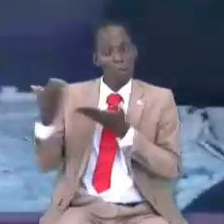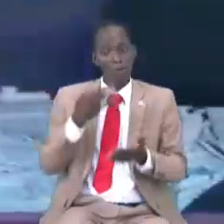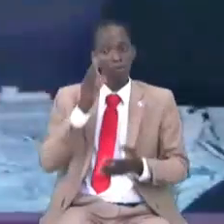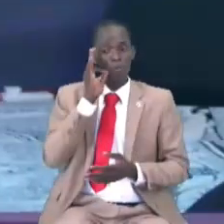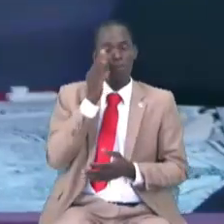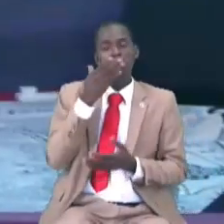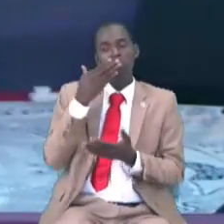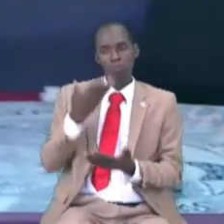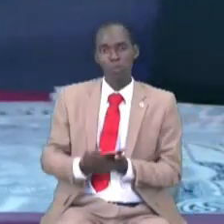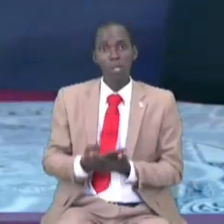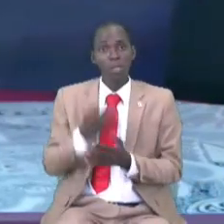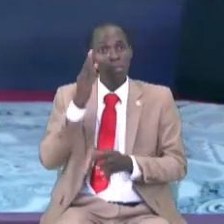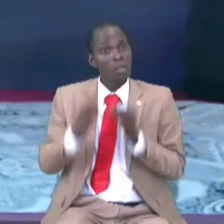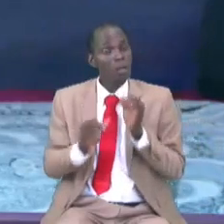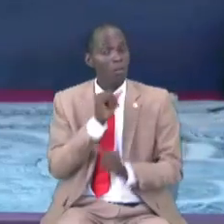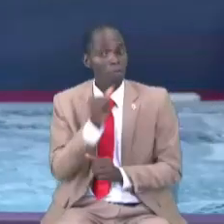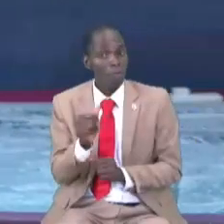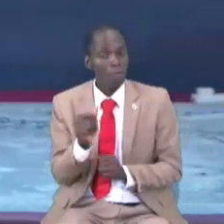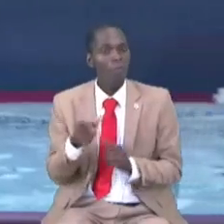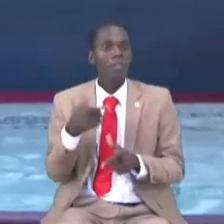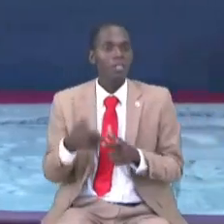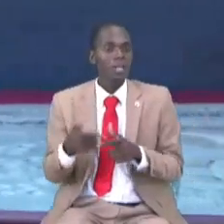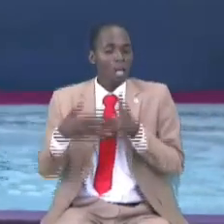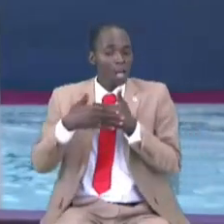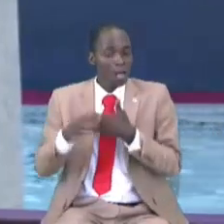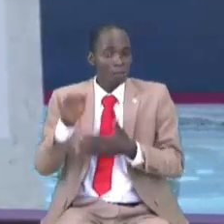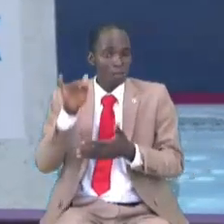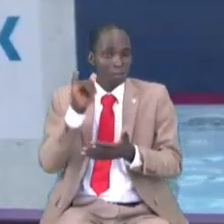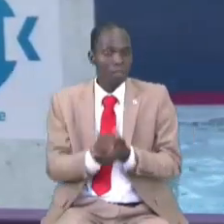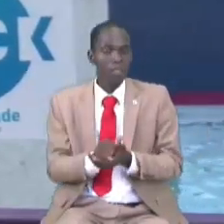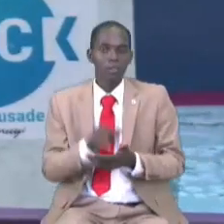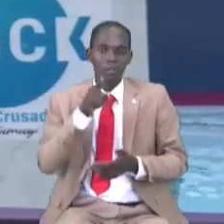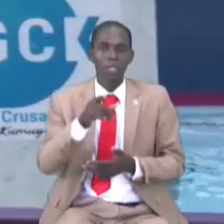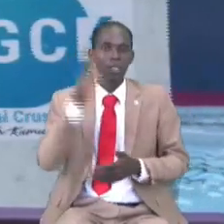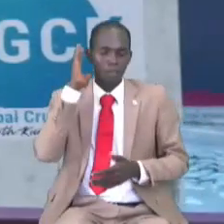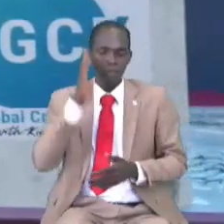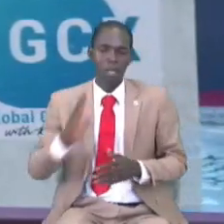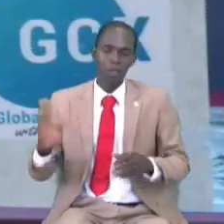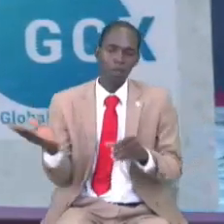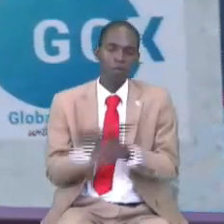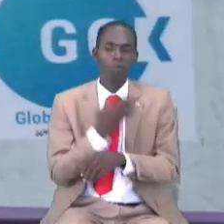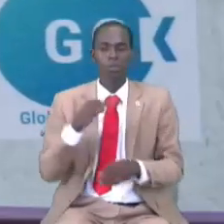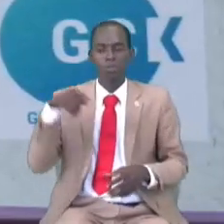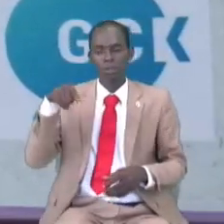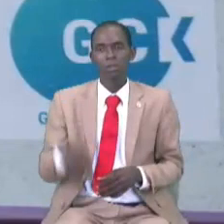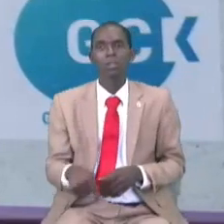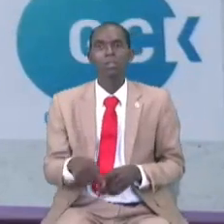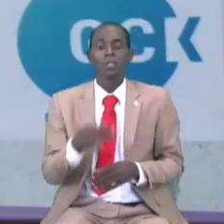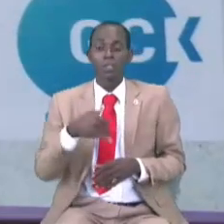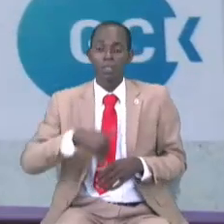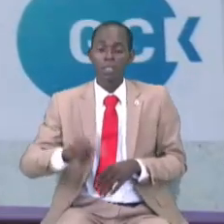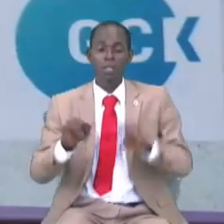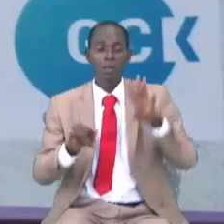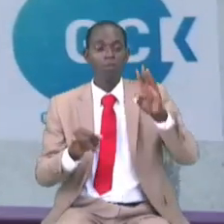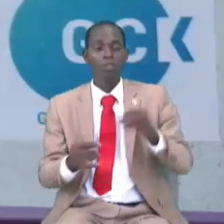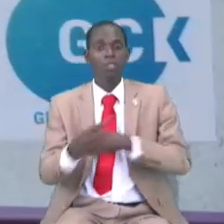that thou shalt cut it now. Yet 40 days, and Nineveh shall be overthrown. This period of